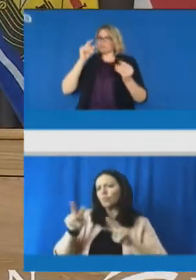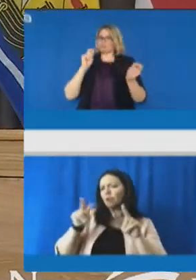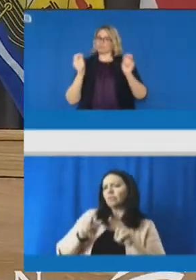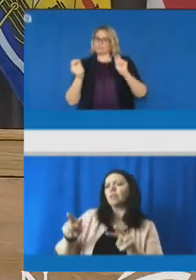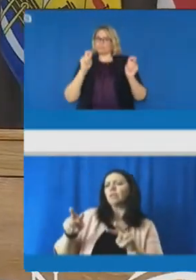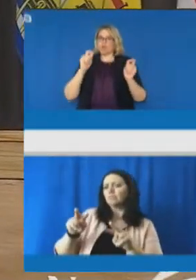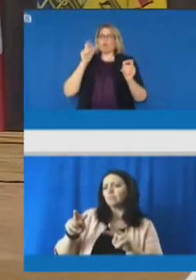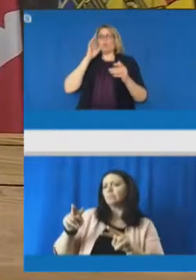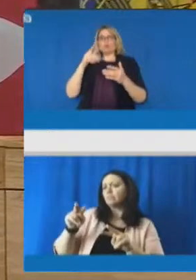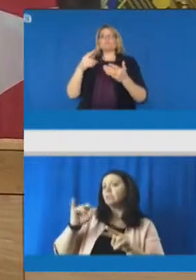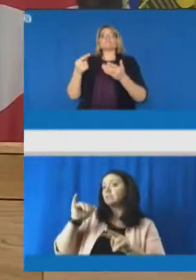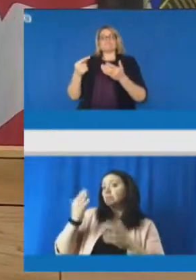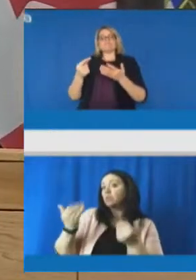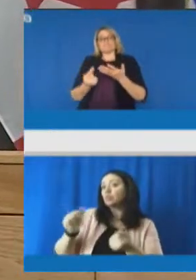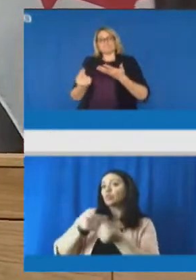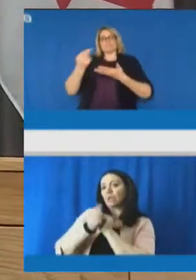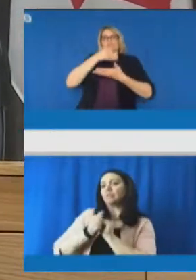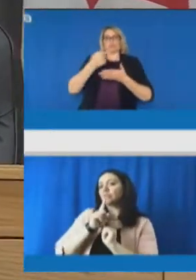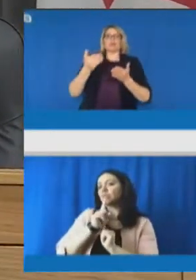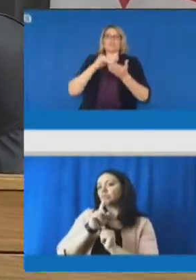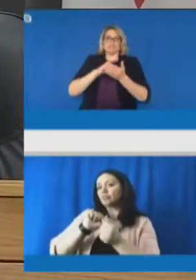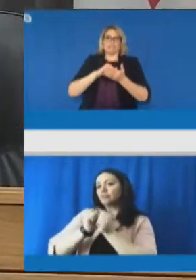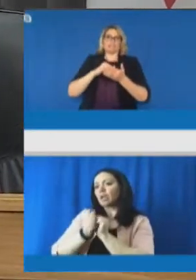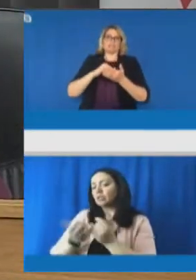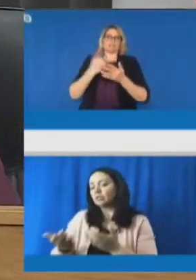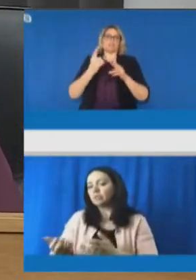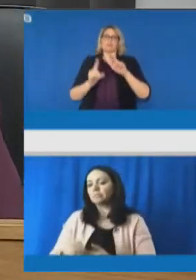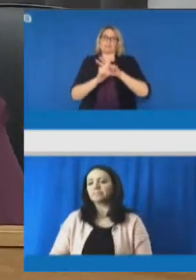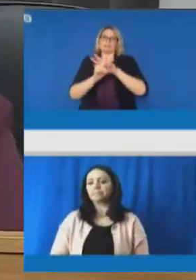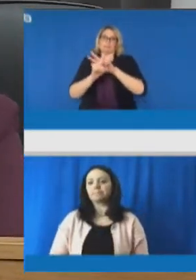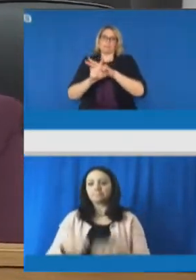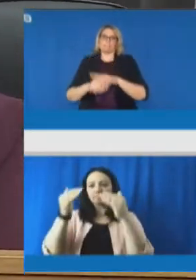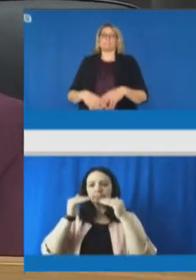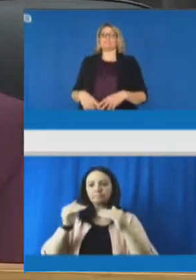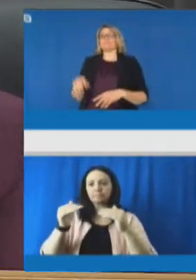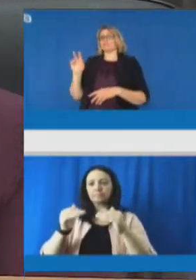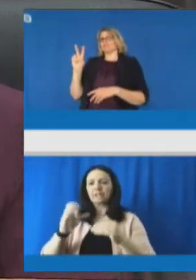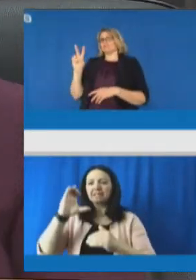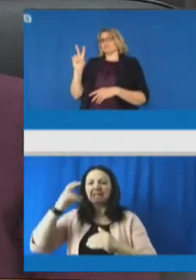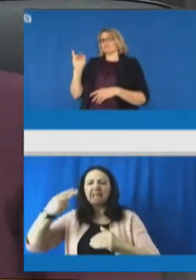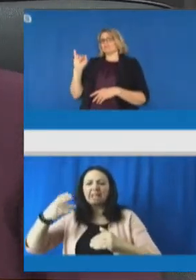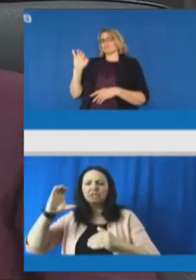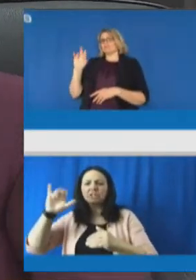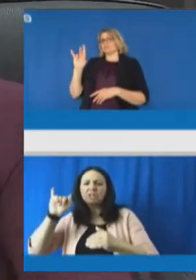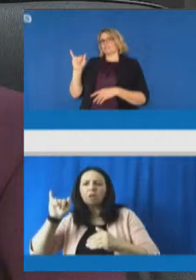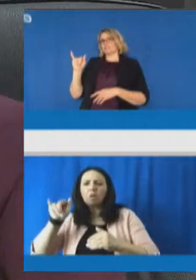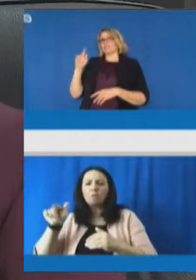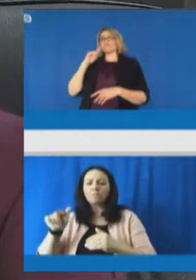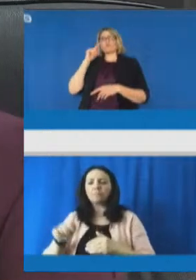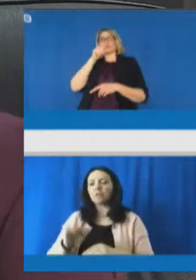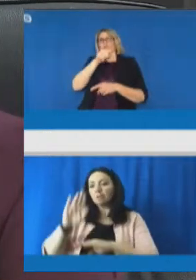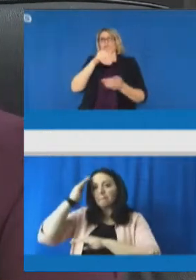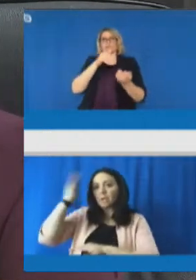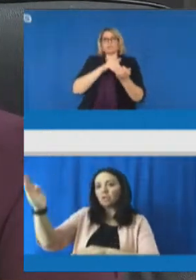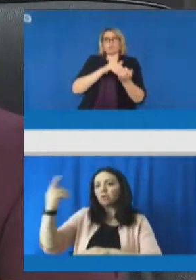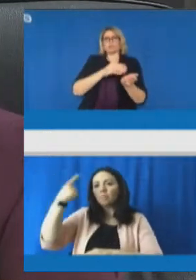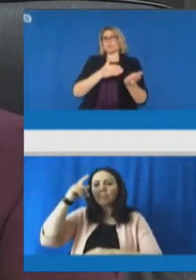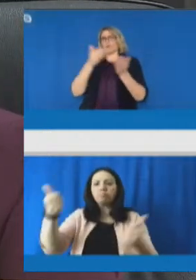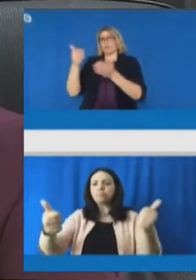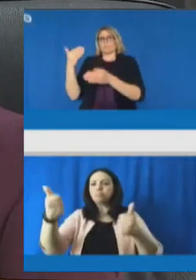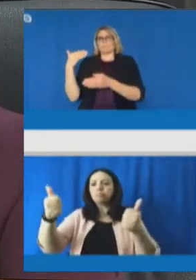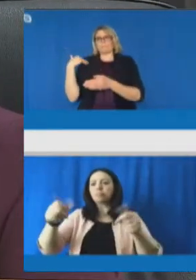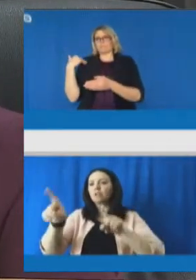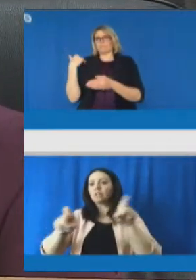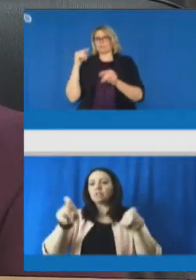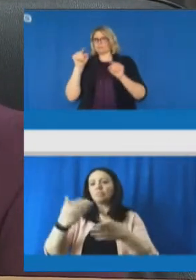So I'll start that one, Vicky. Basically, we have a lot of waiting to do right now, and we have a lot of patience